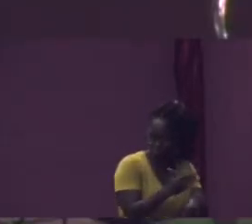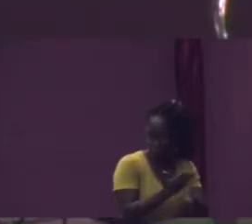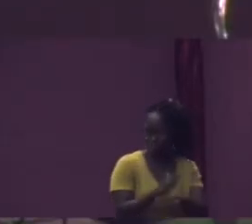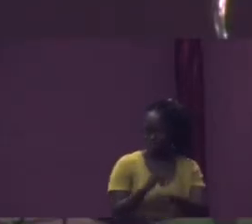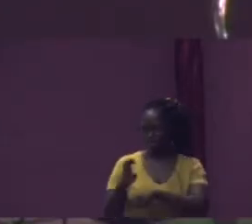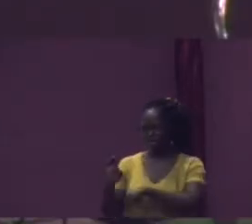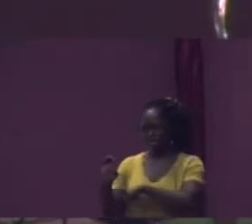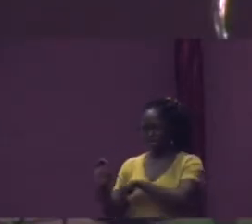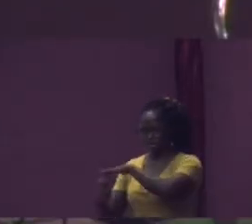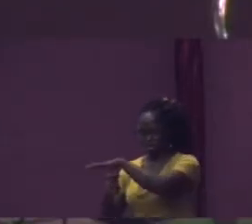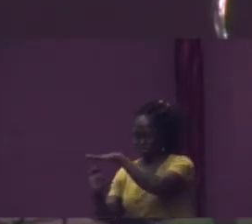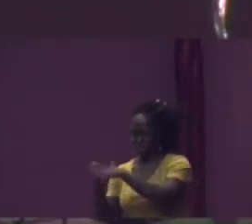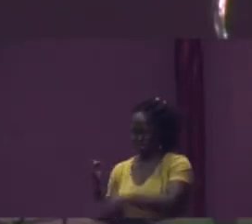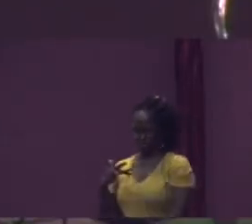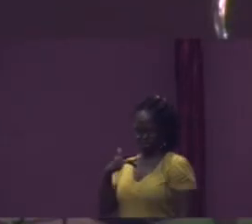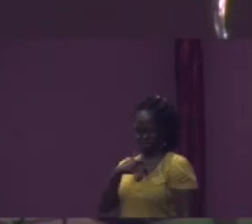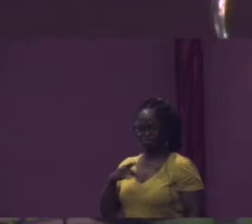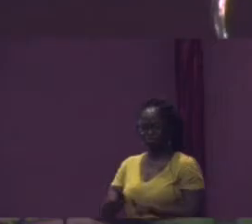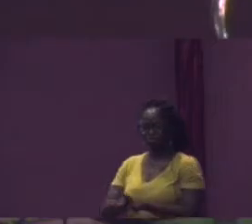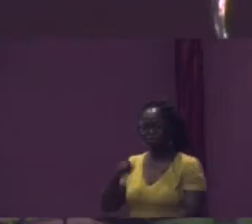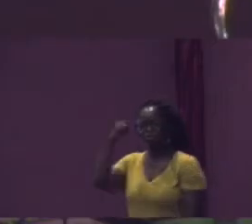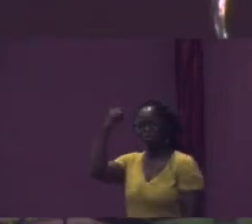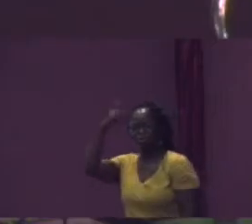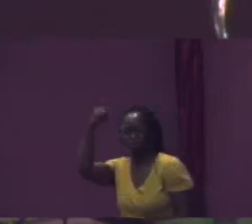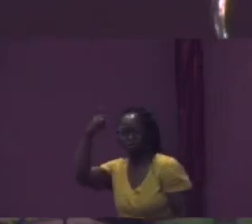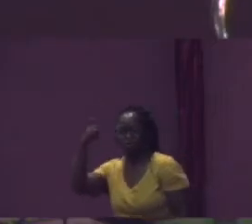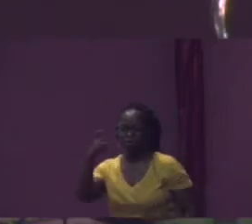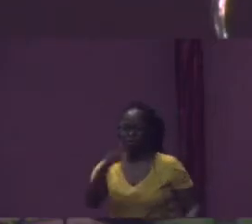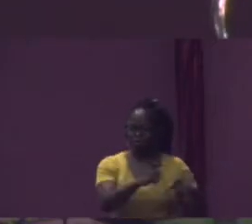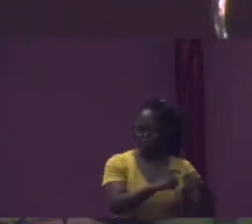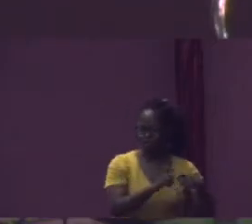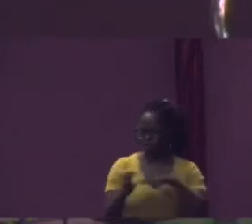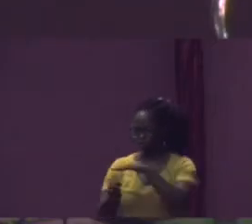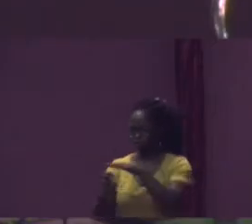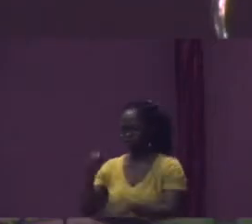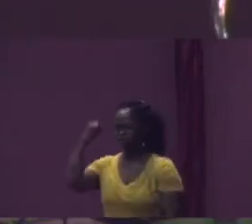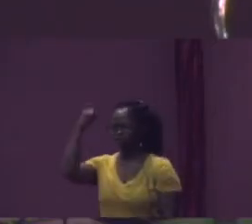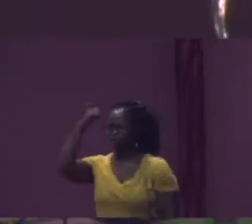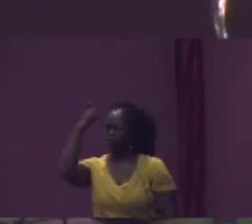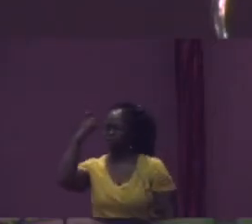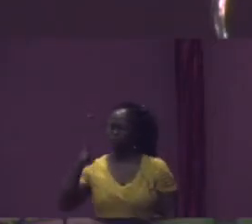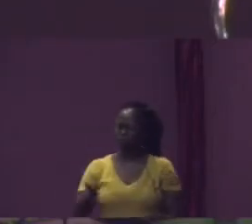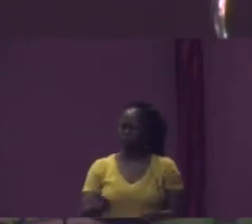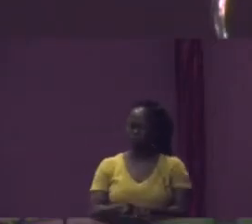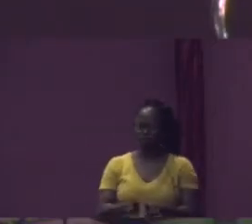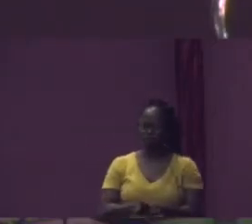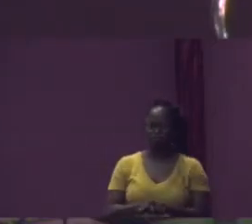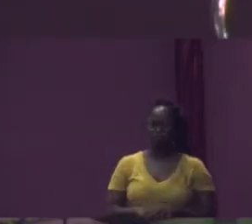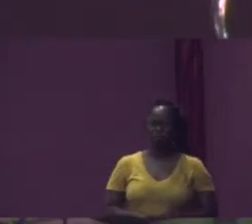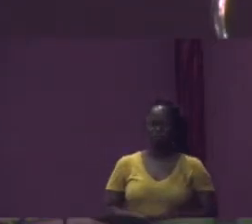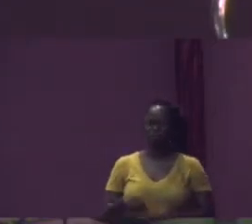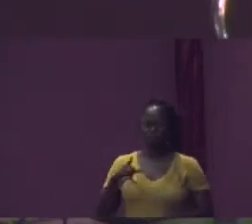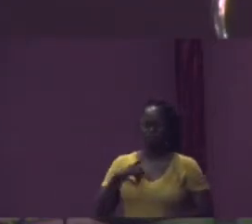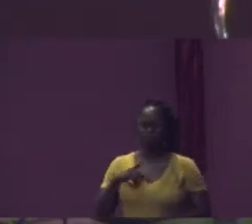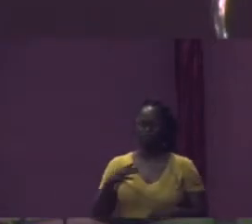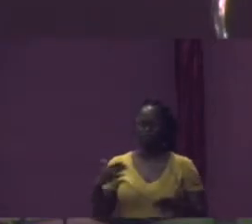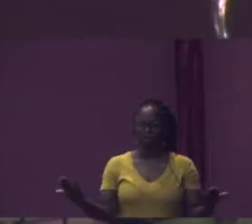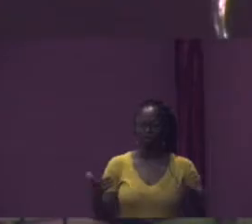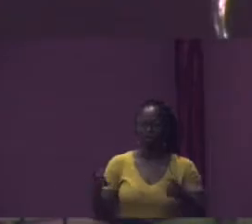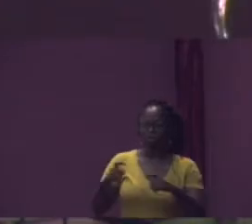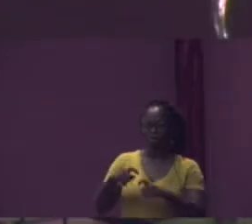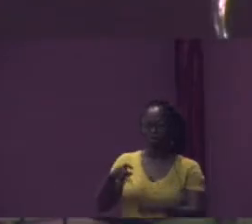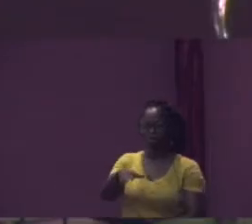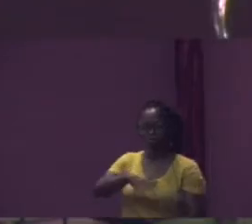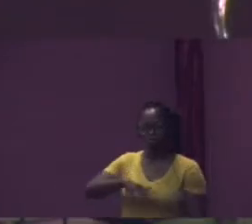United States, by the end of the century, there existed a slight erosion of medical authority in favor of managed care and